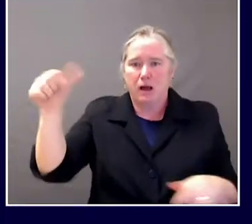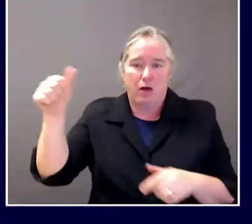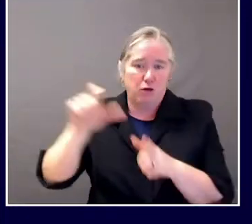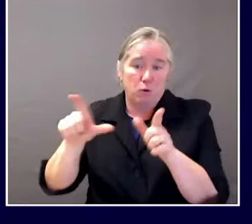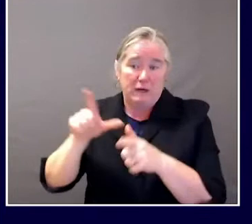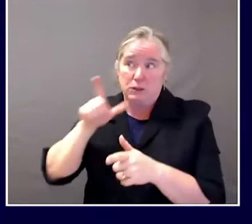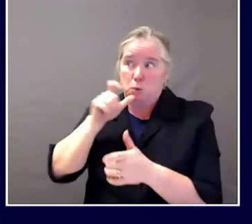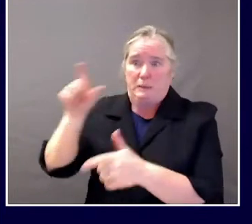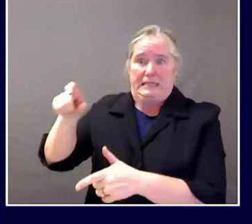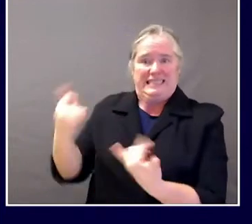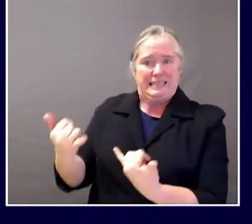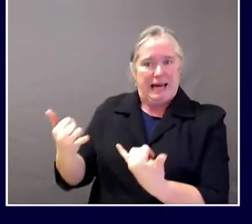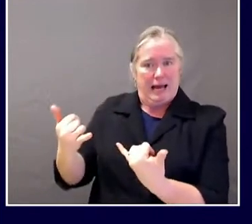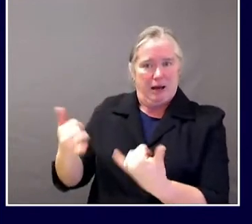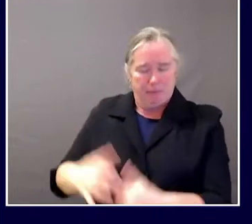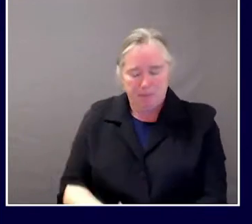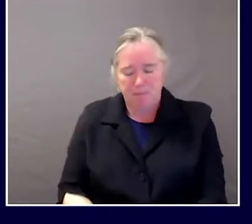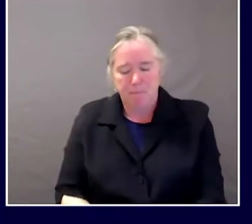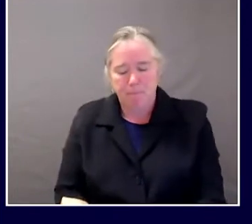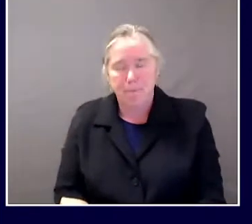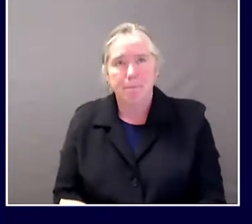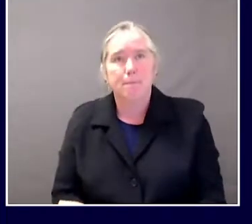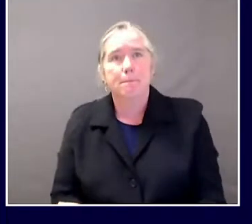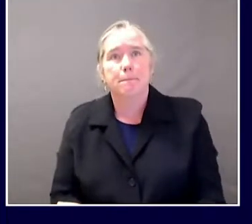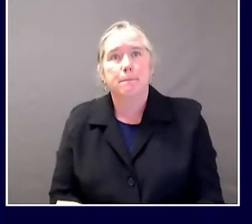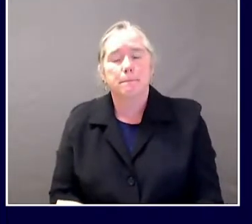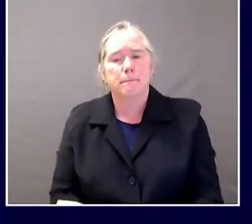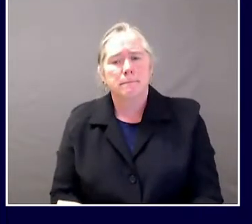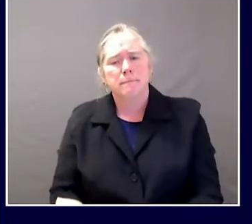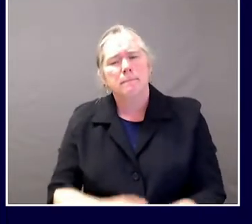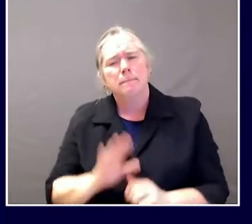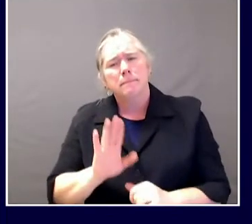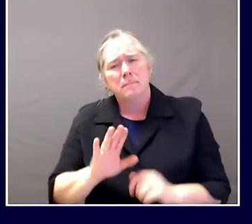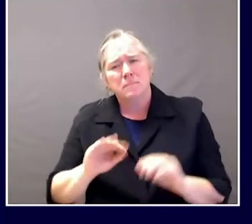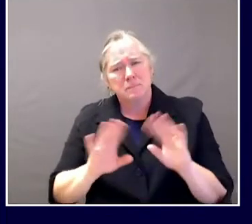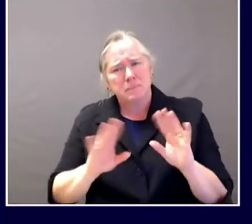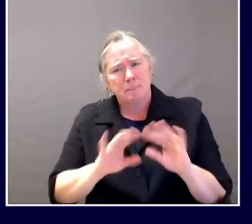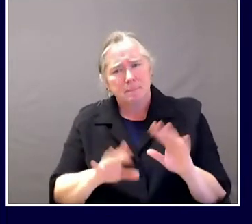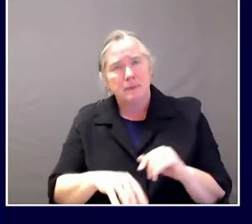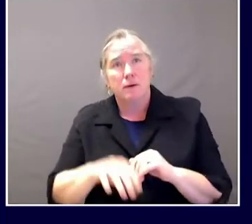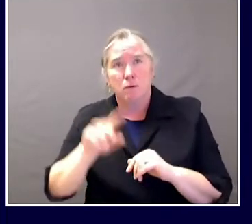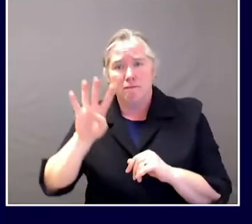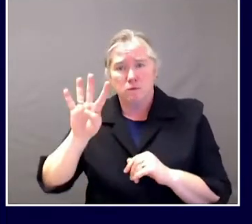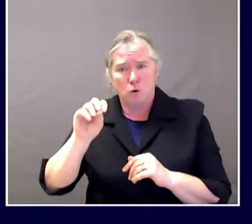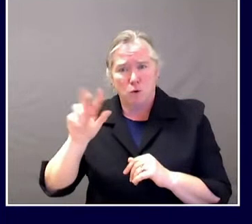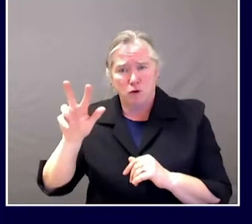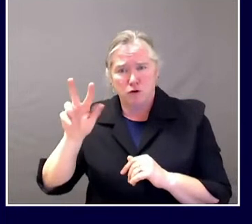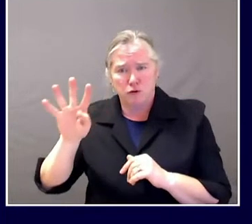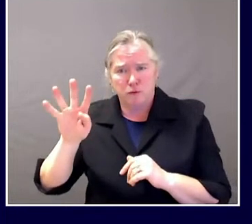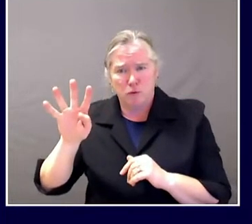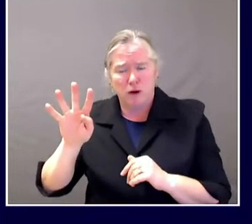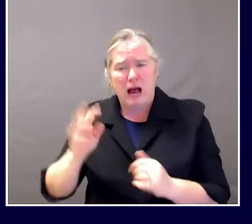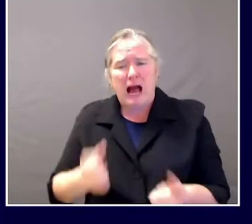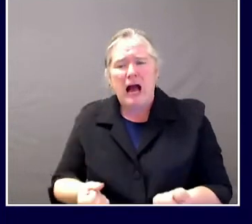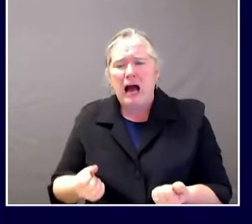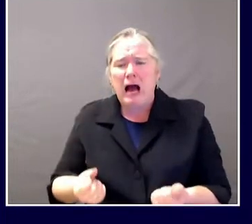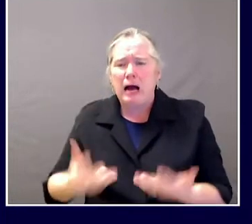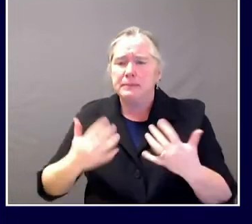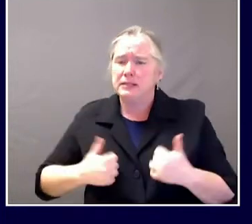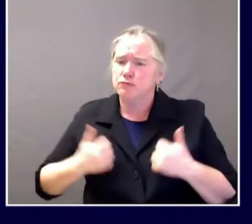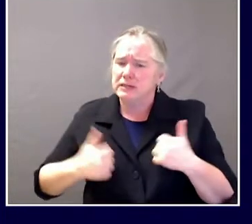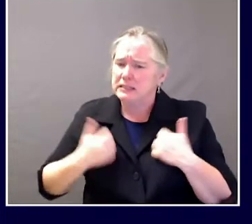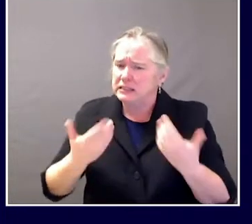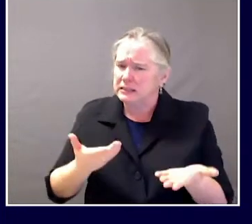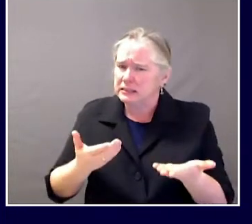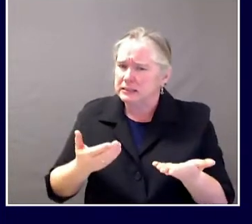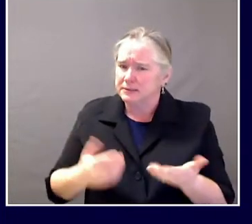how many residents are we talking about within those long-term care facilities, just for context purposes? Yep, let me